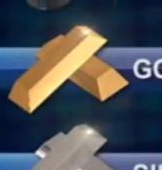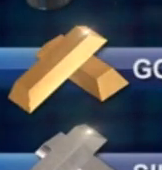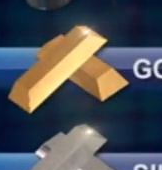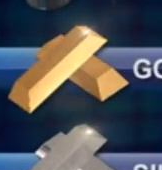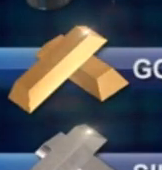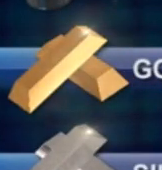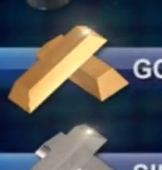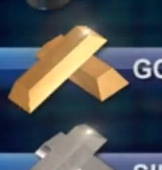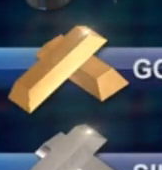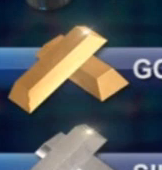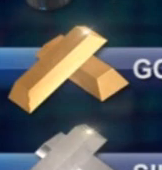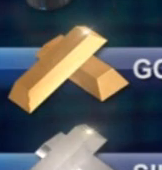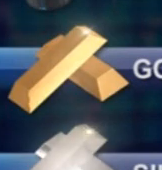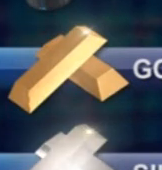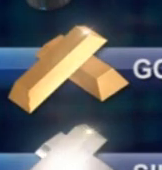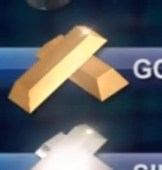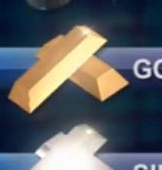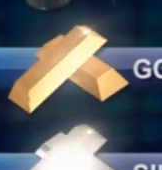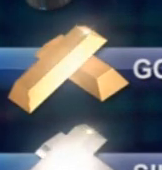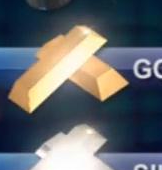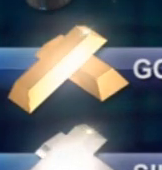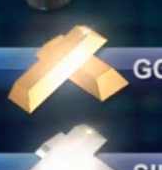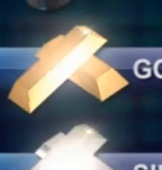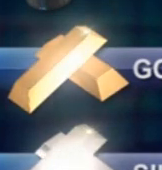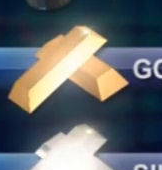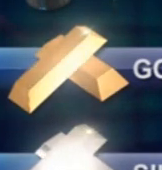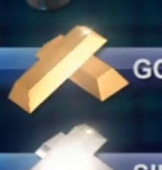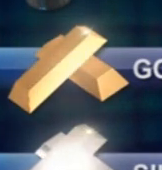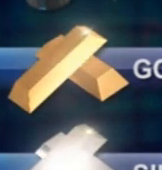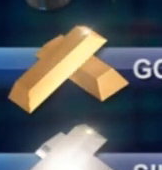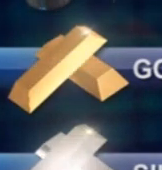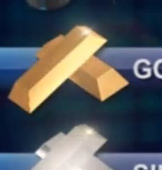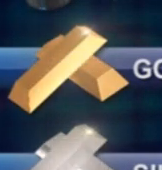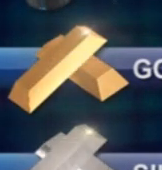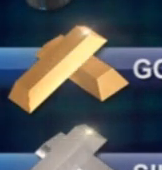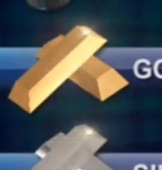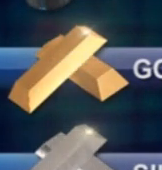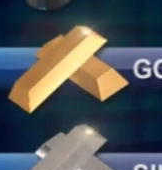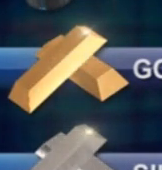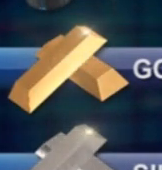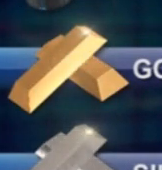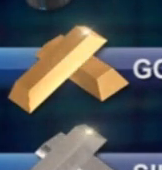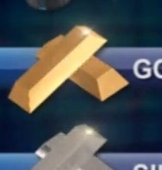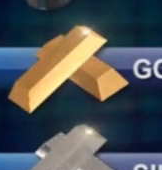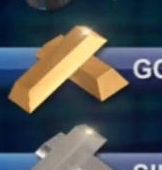prices rose to close at $56 a barrel. Gold was down a few dollars, closing at